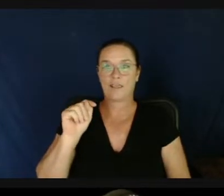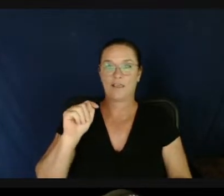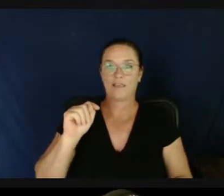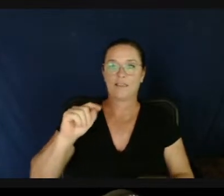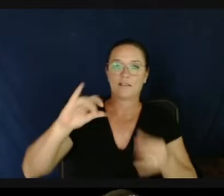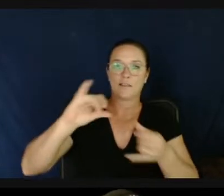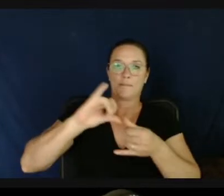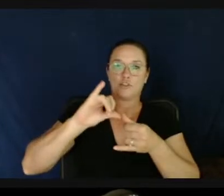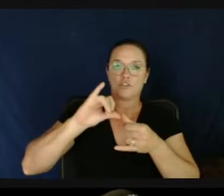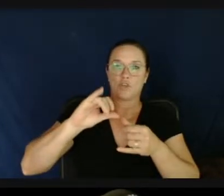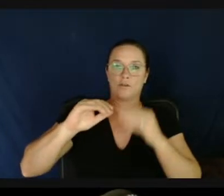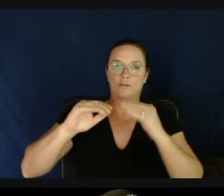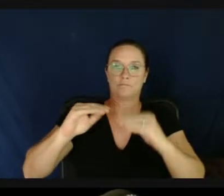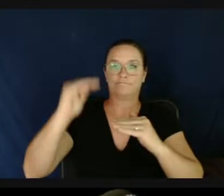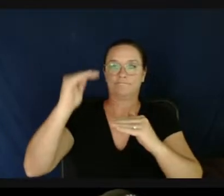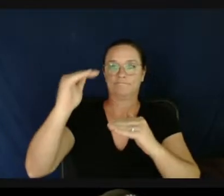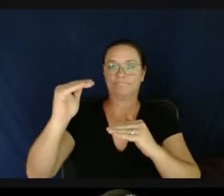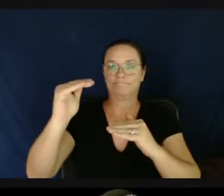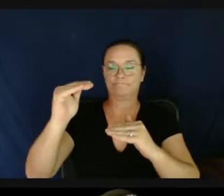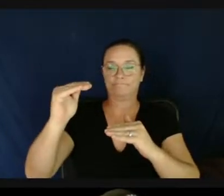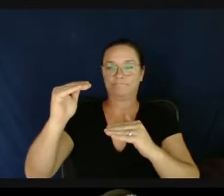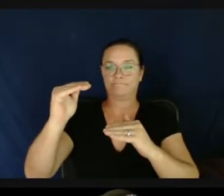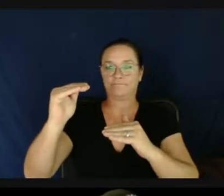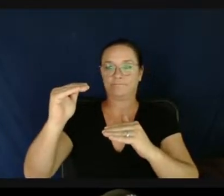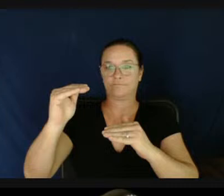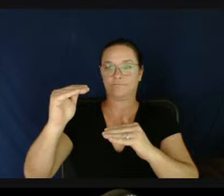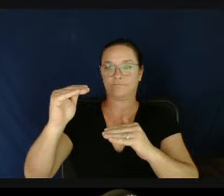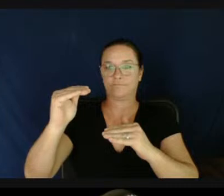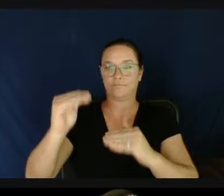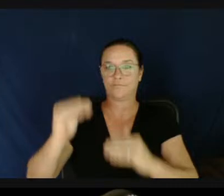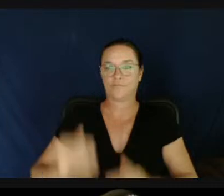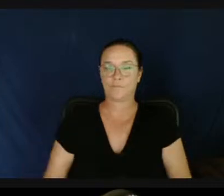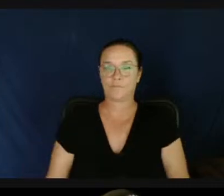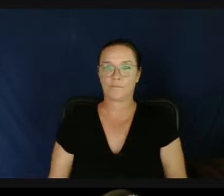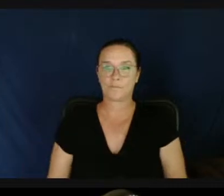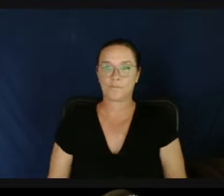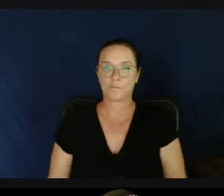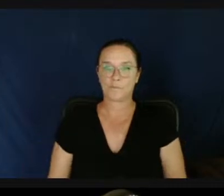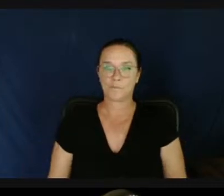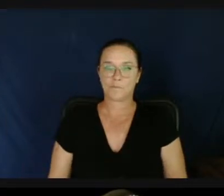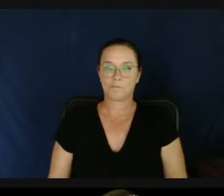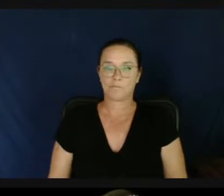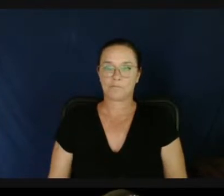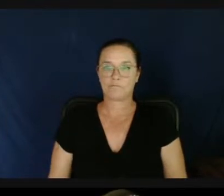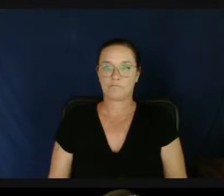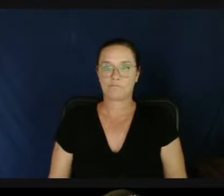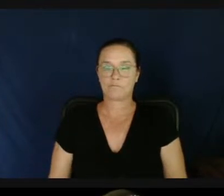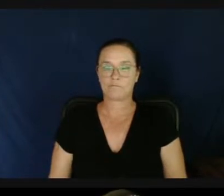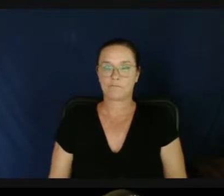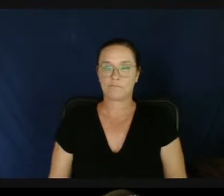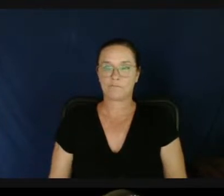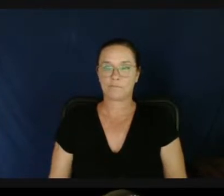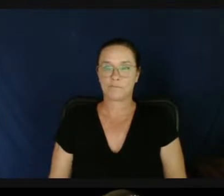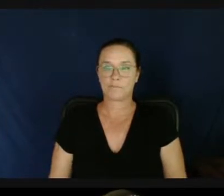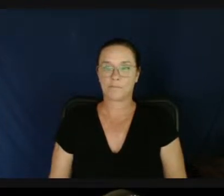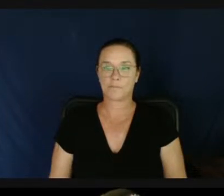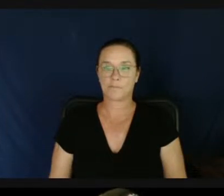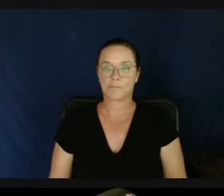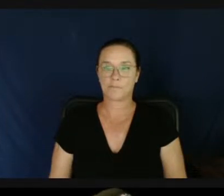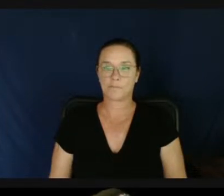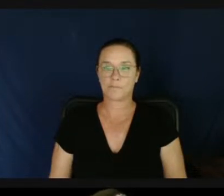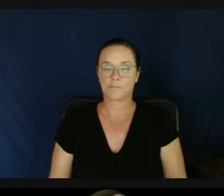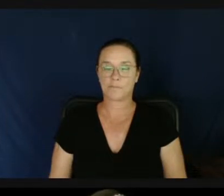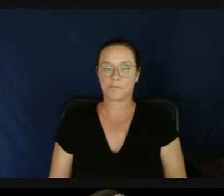distance from there to there, right, to the rim now, right? So about 500